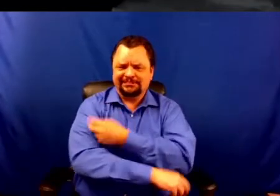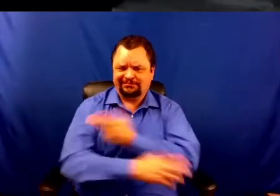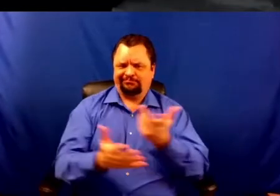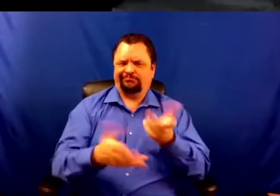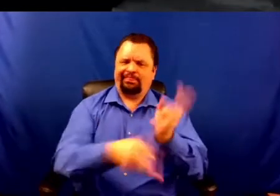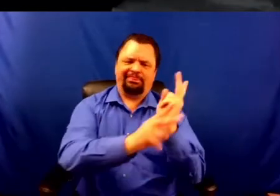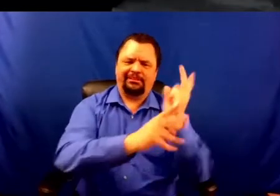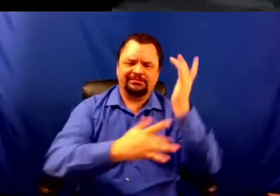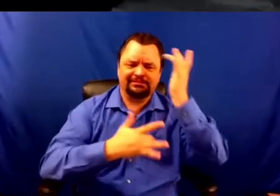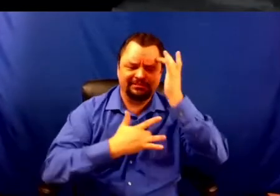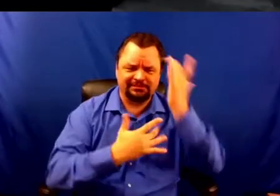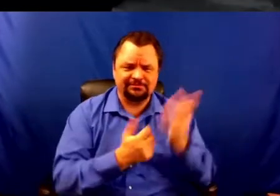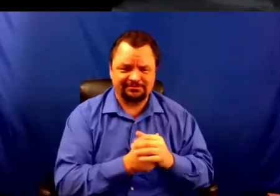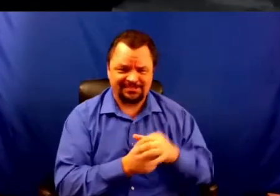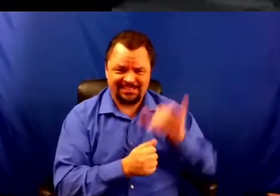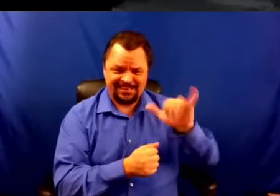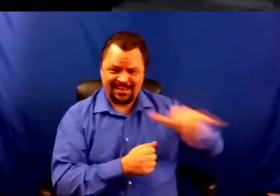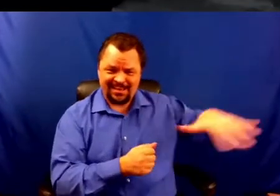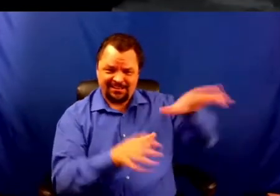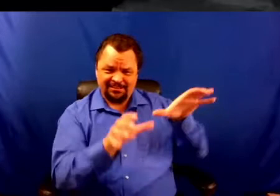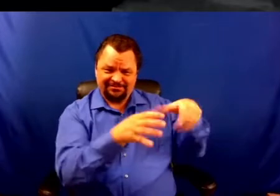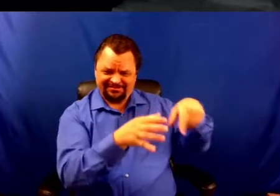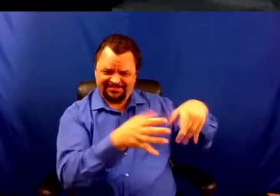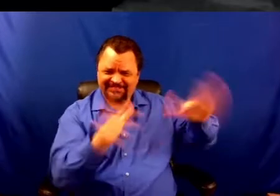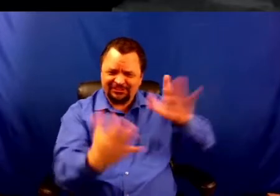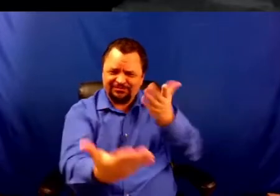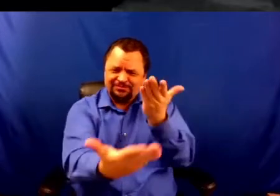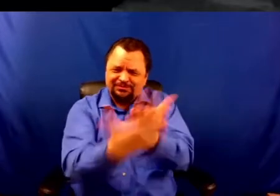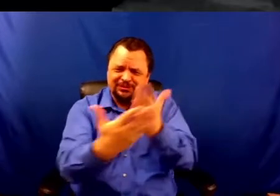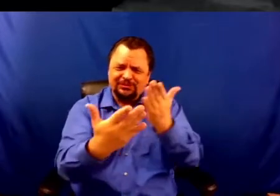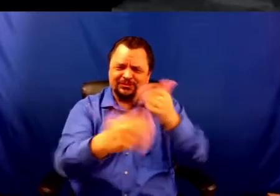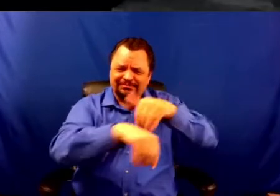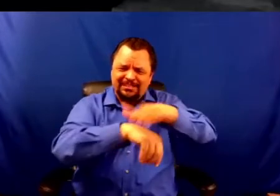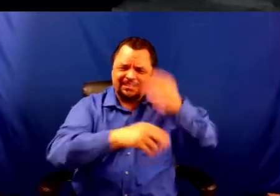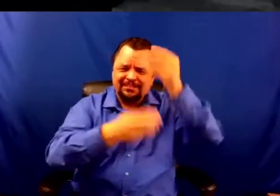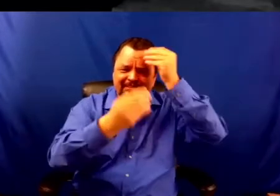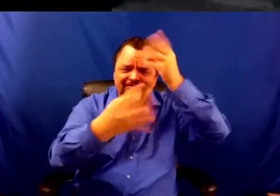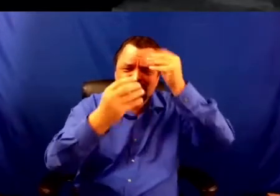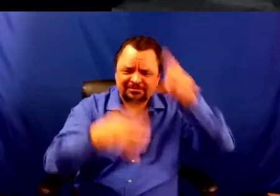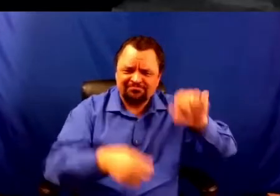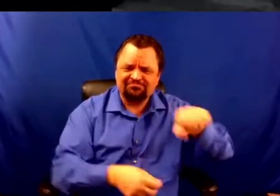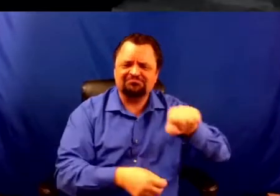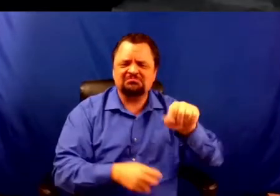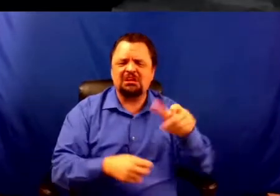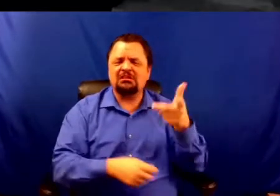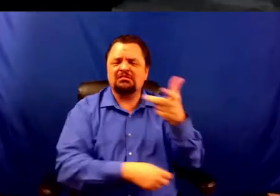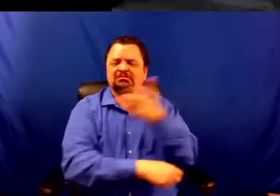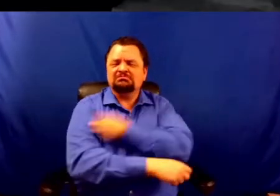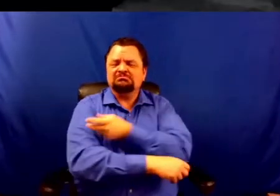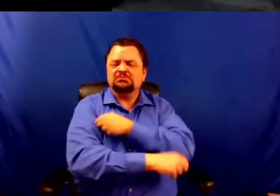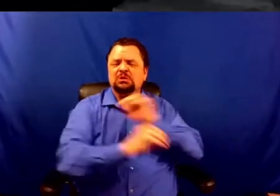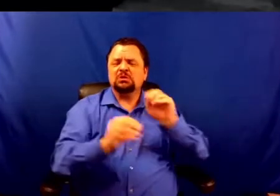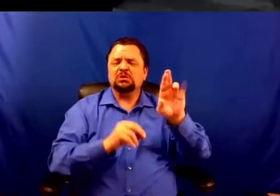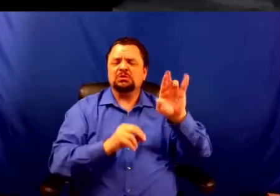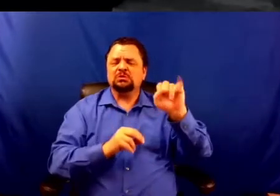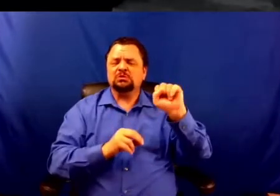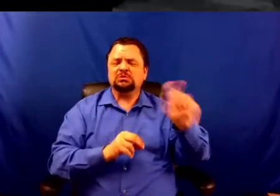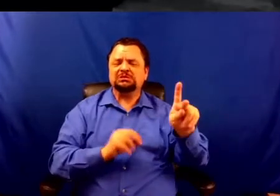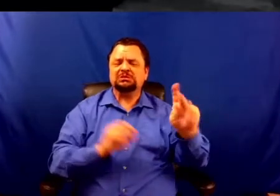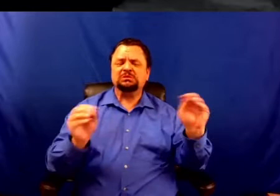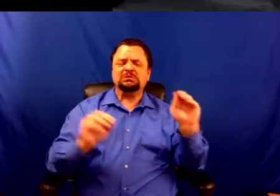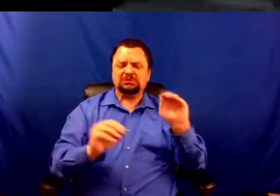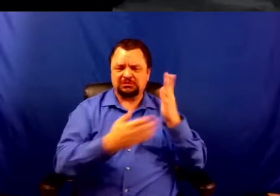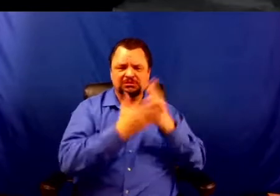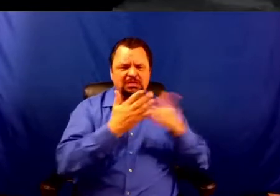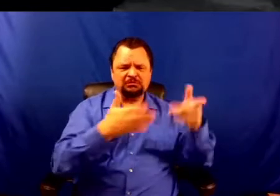to our community that it's okay not to be vaccinated, you're working directly against the Board of Health and every other group of